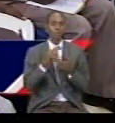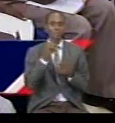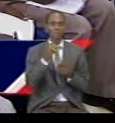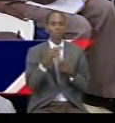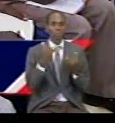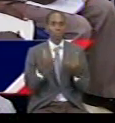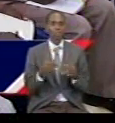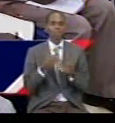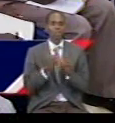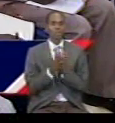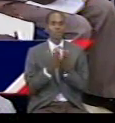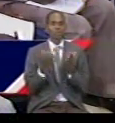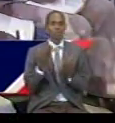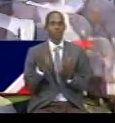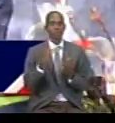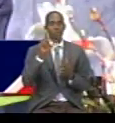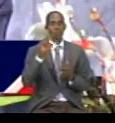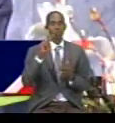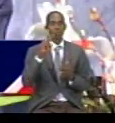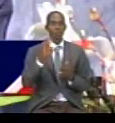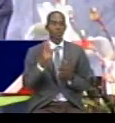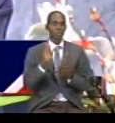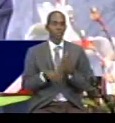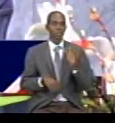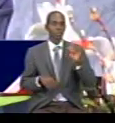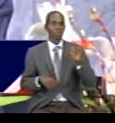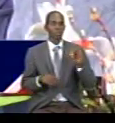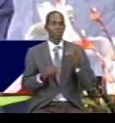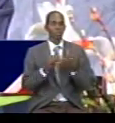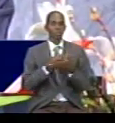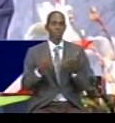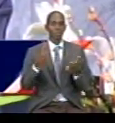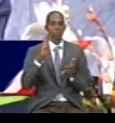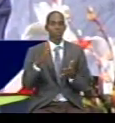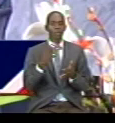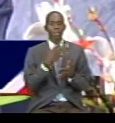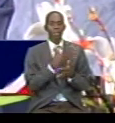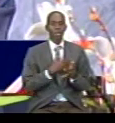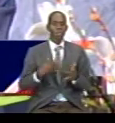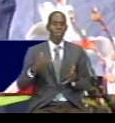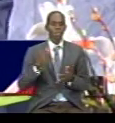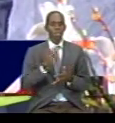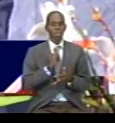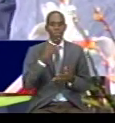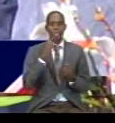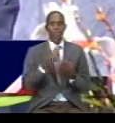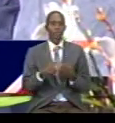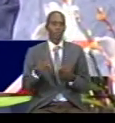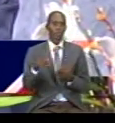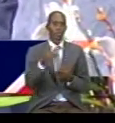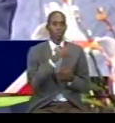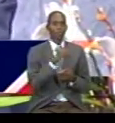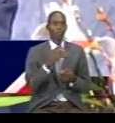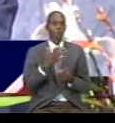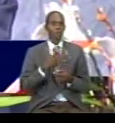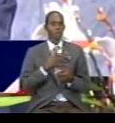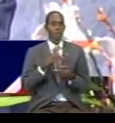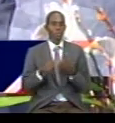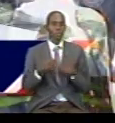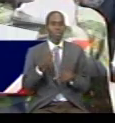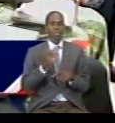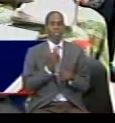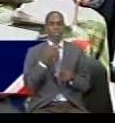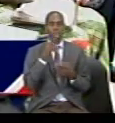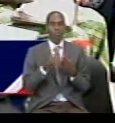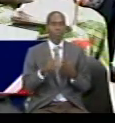chapter 12, verse 4. It says, and I say unto you, my friends. I say unto you, tell